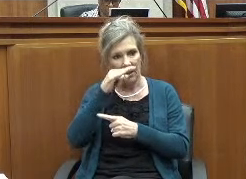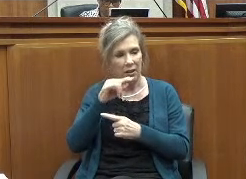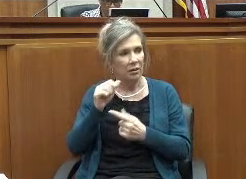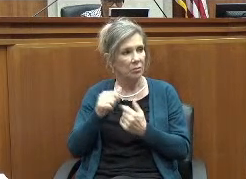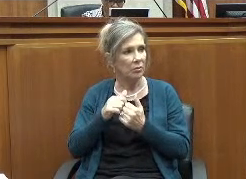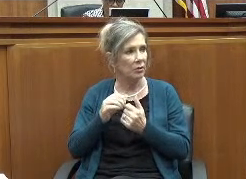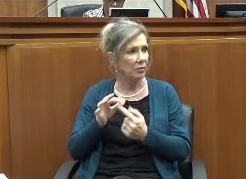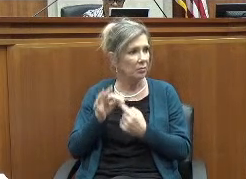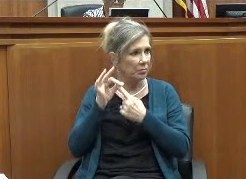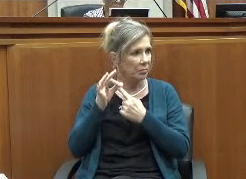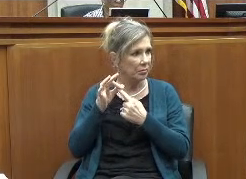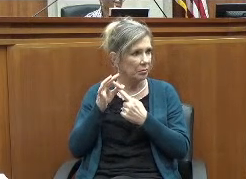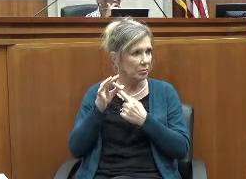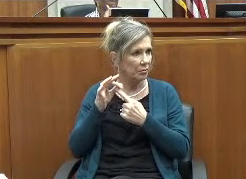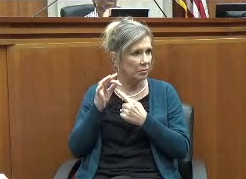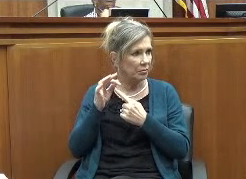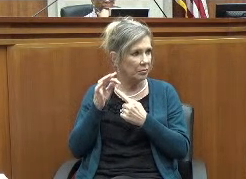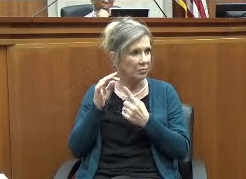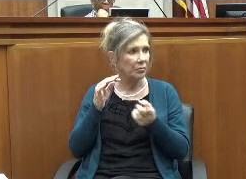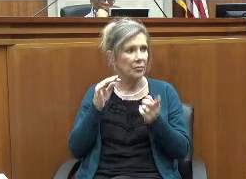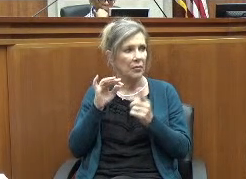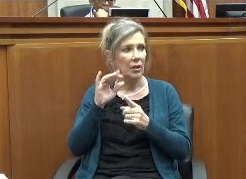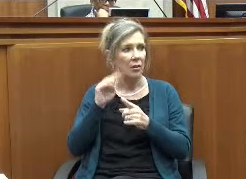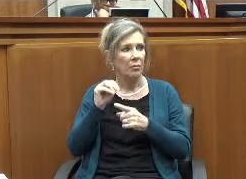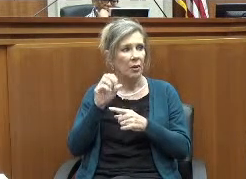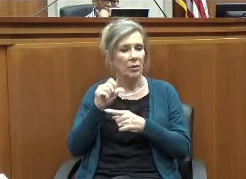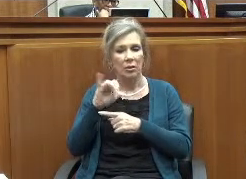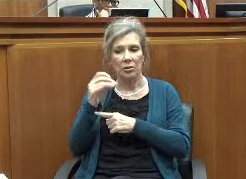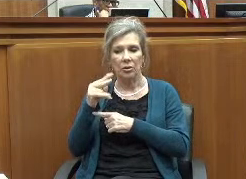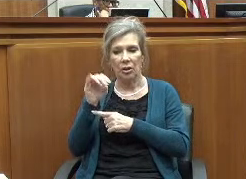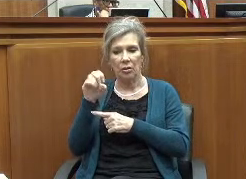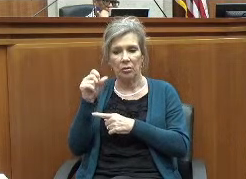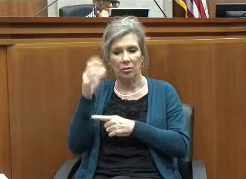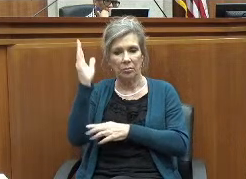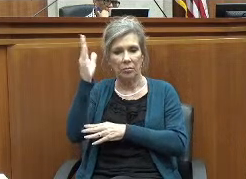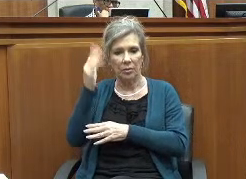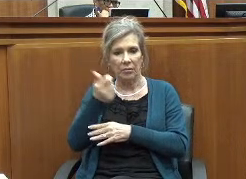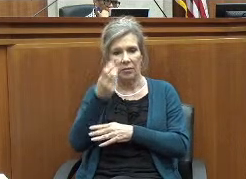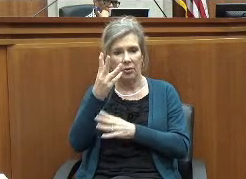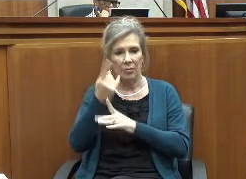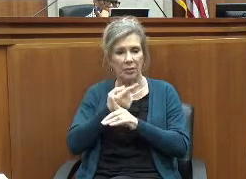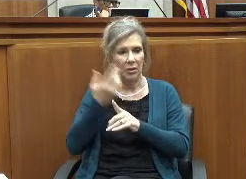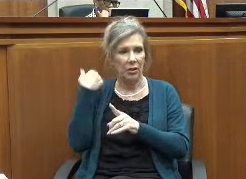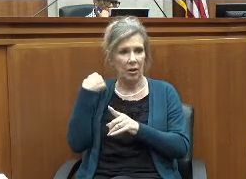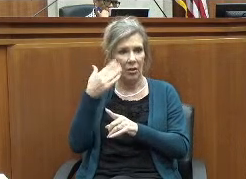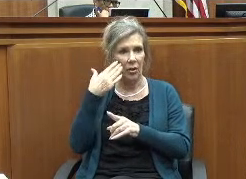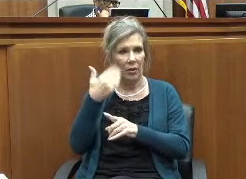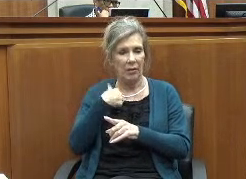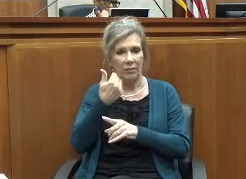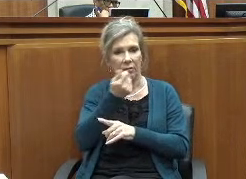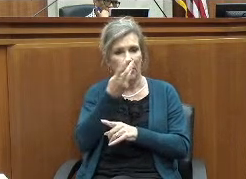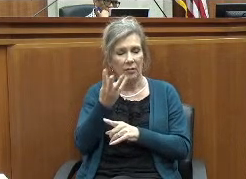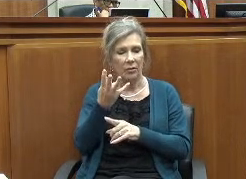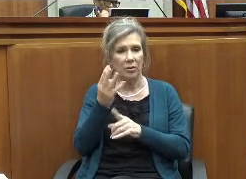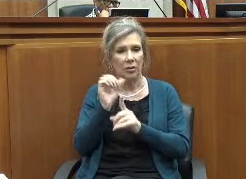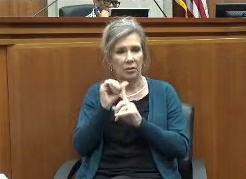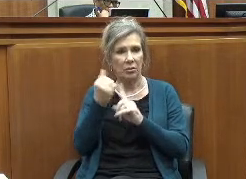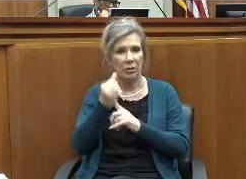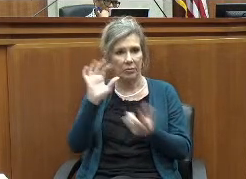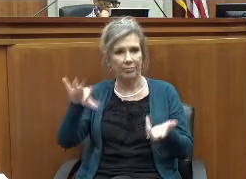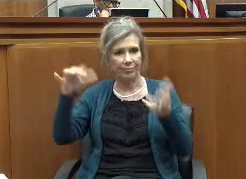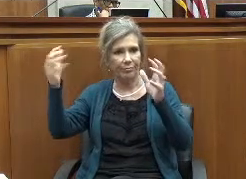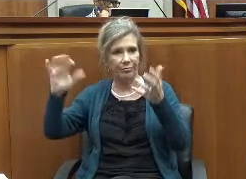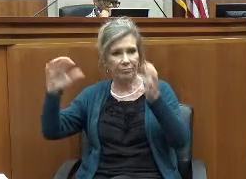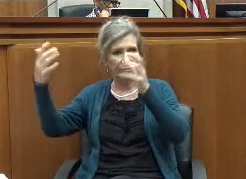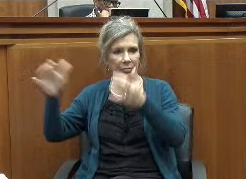know as Ms. Jones had just said in her presentation a few moments ago, I know we've had a number of situations that have led to disruptions over the years